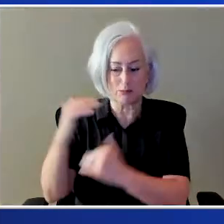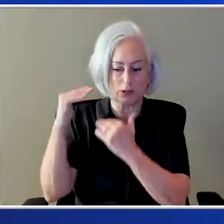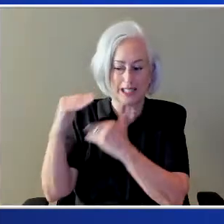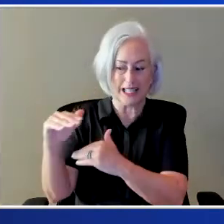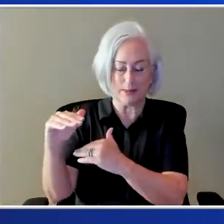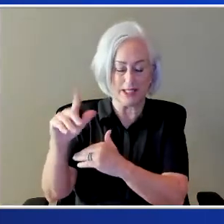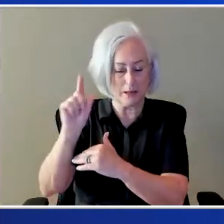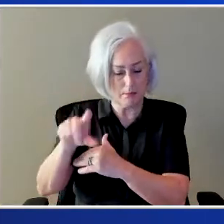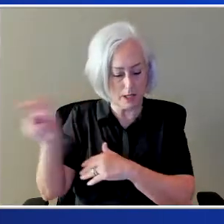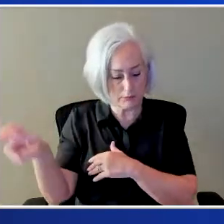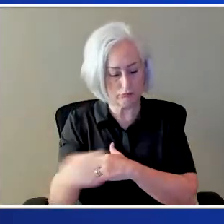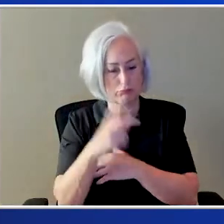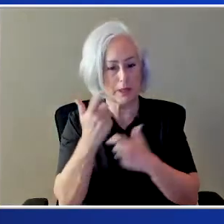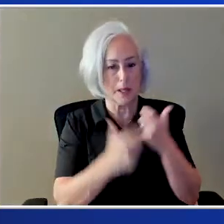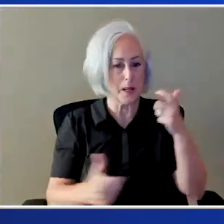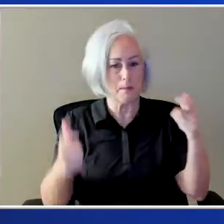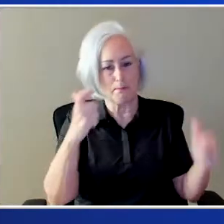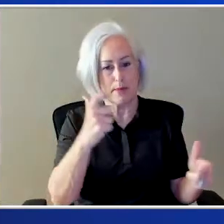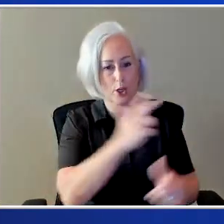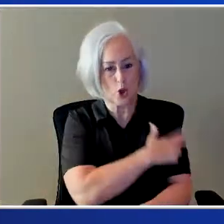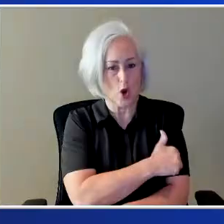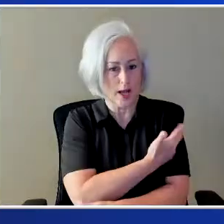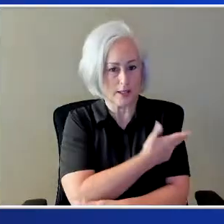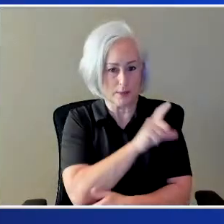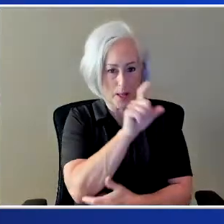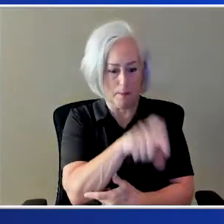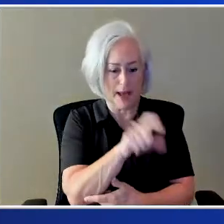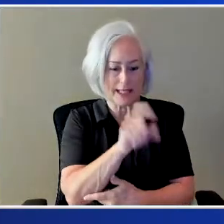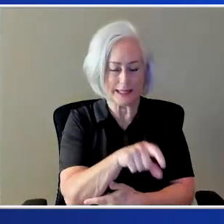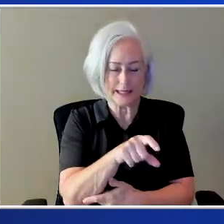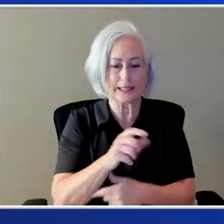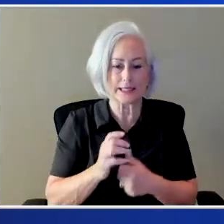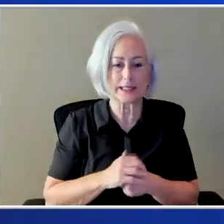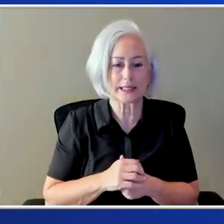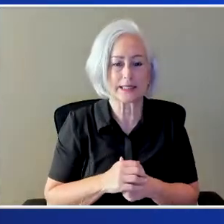hospital, he might not make it. And just the thought of